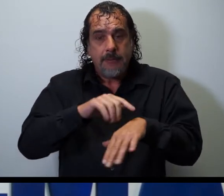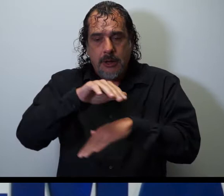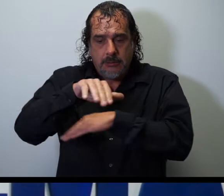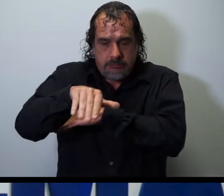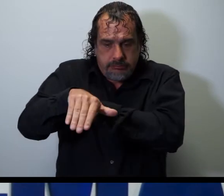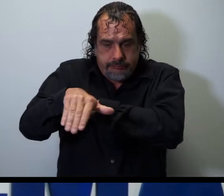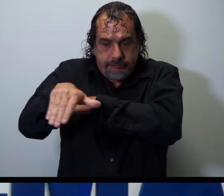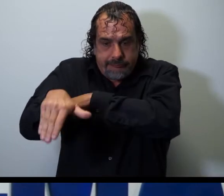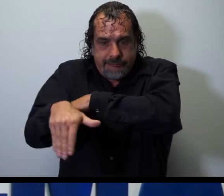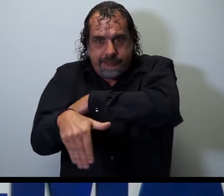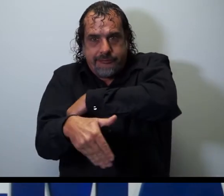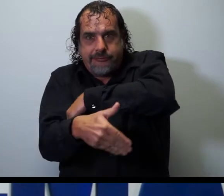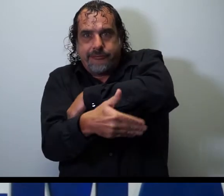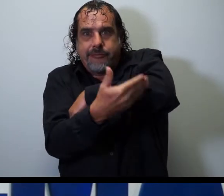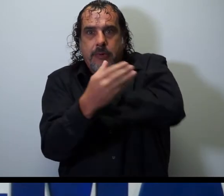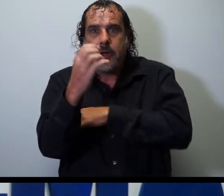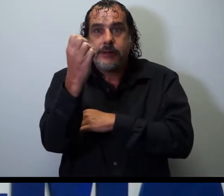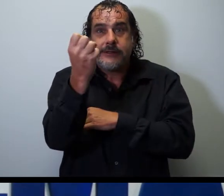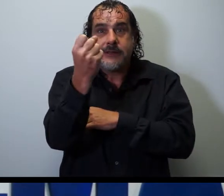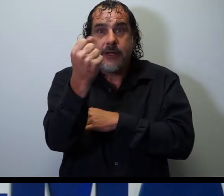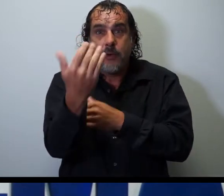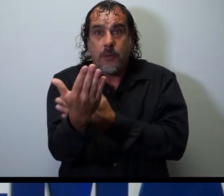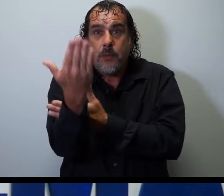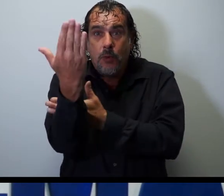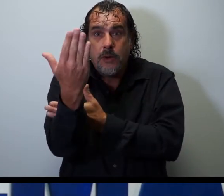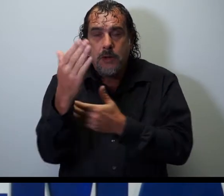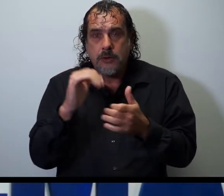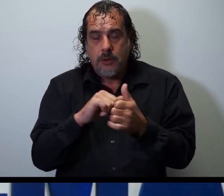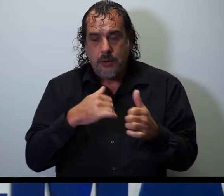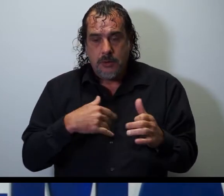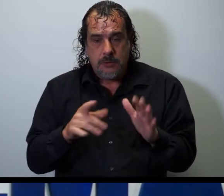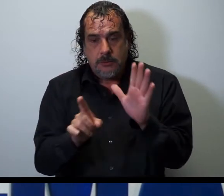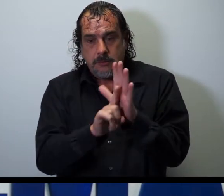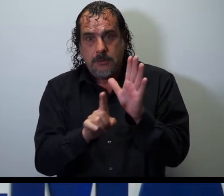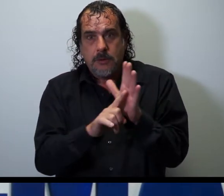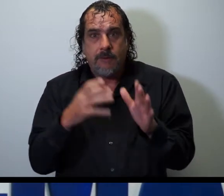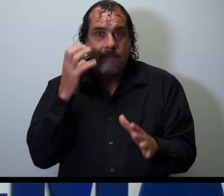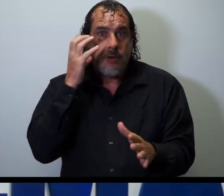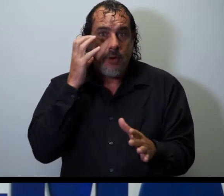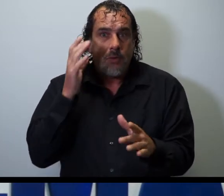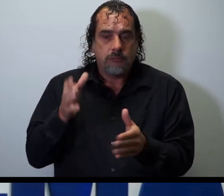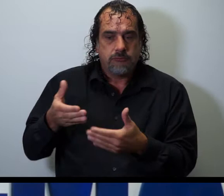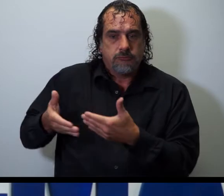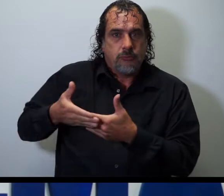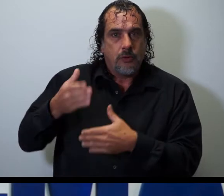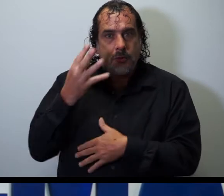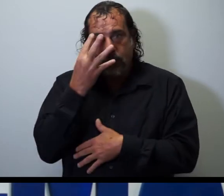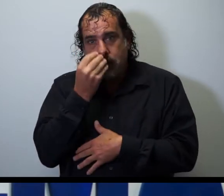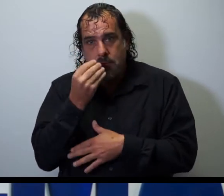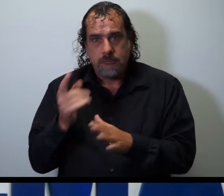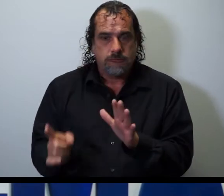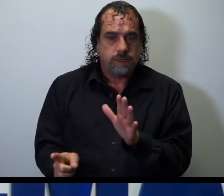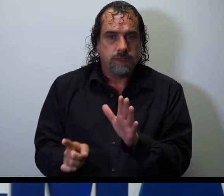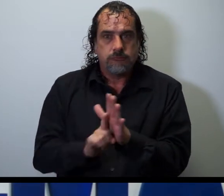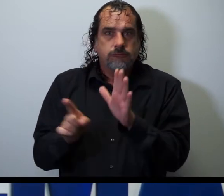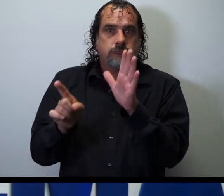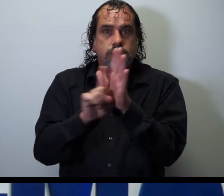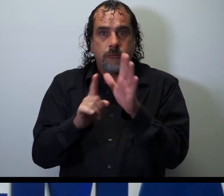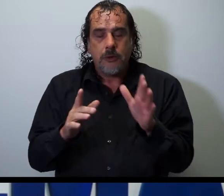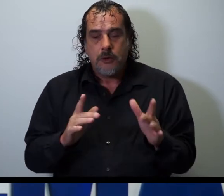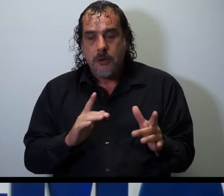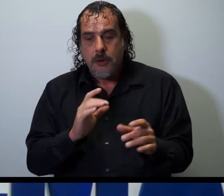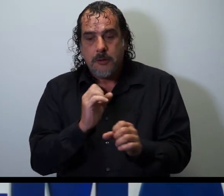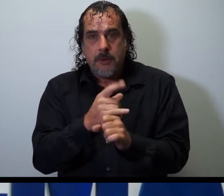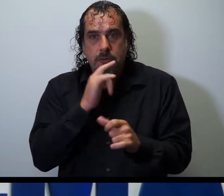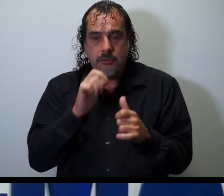at night or in the very early hours of Saturday morning. Very important that you keep your phone close as you're sleeping. Make sure that